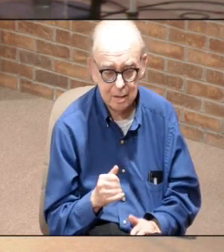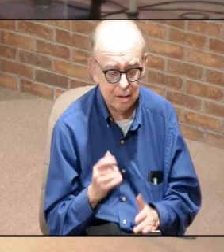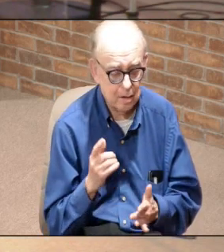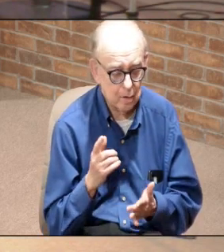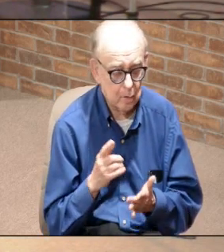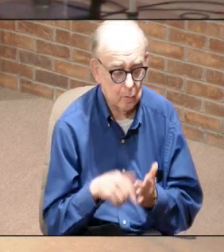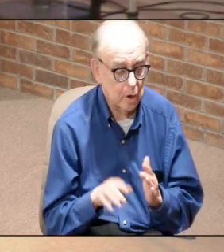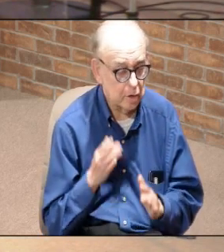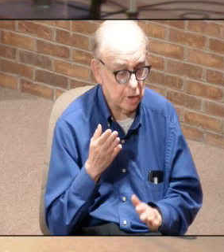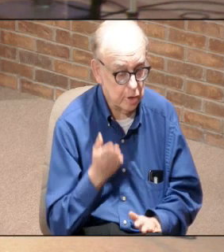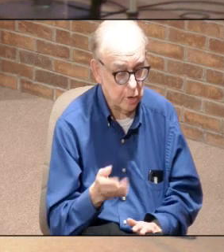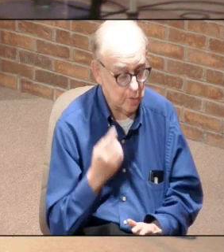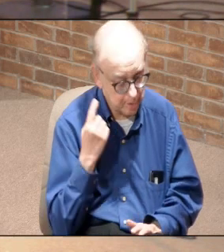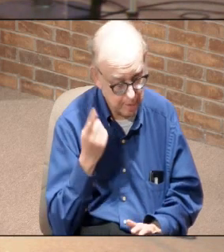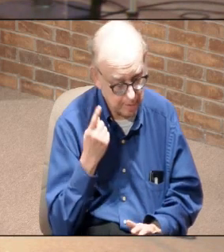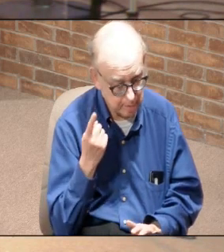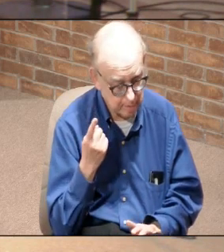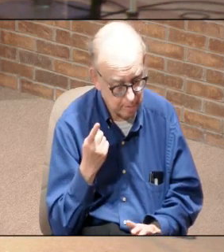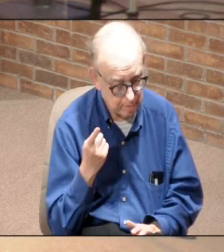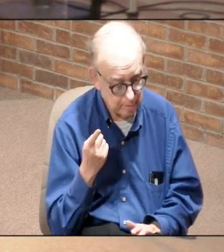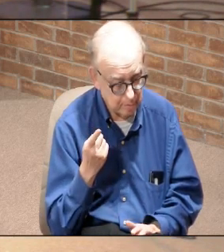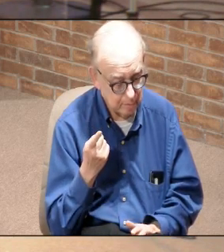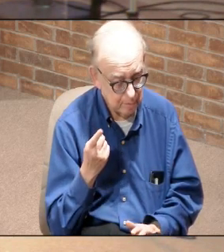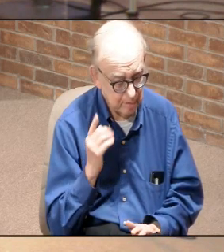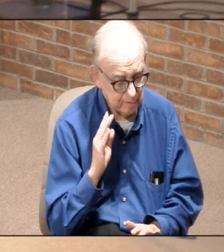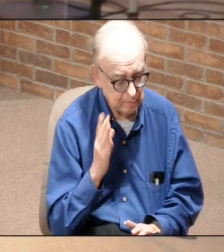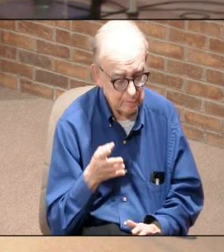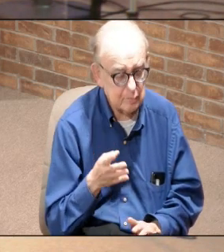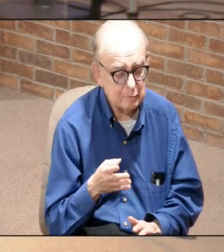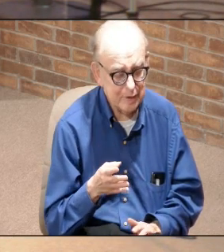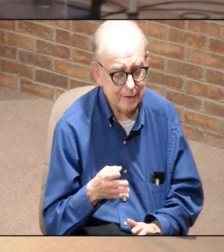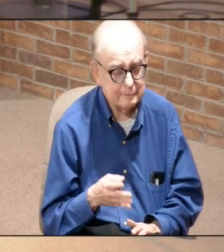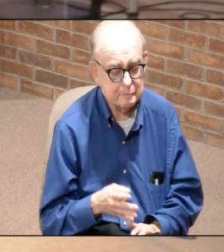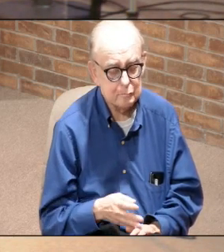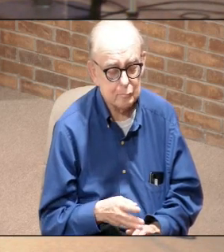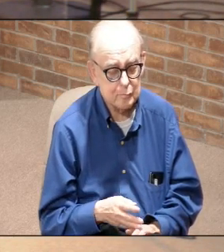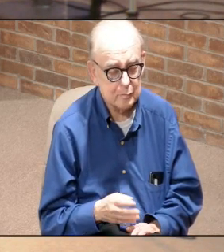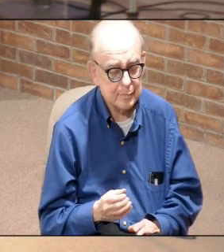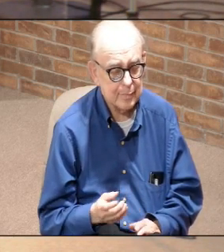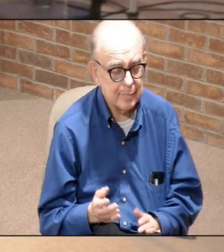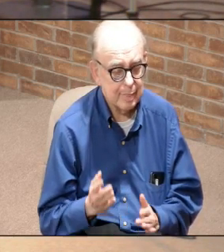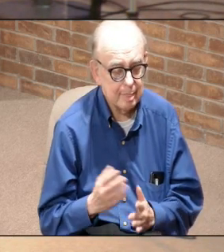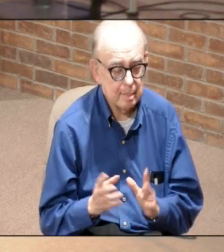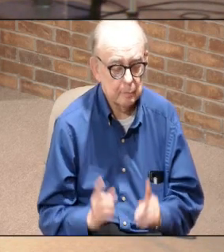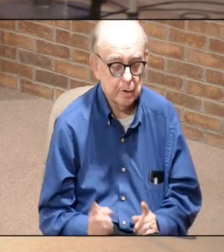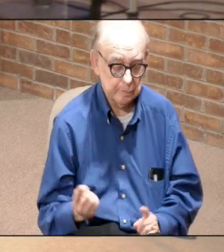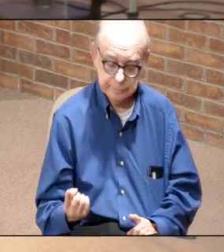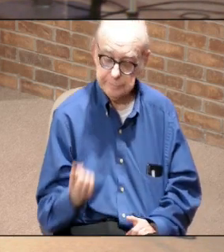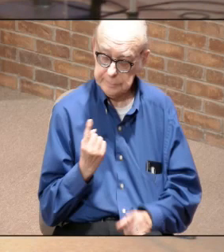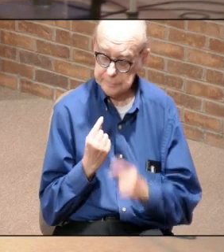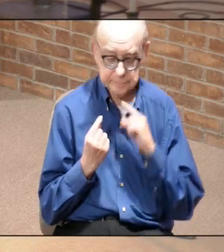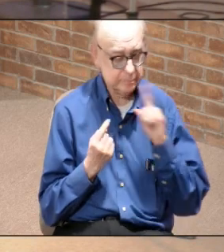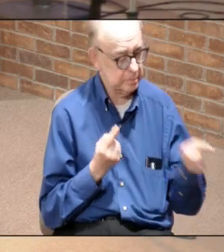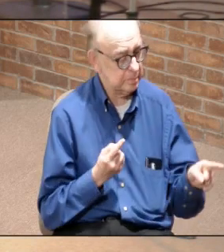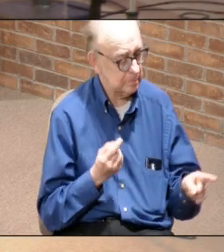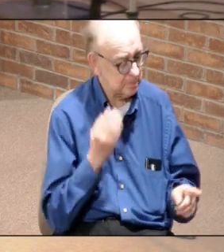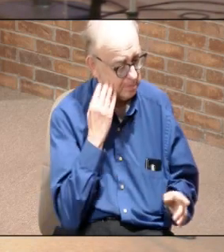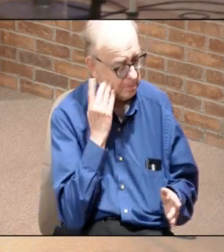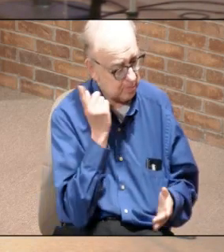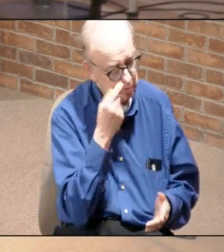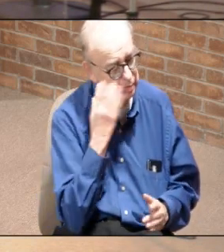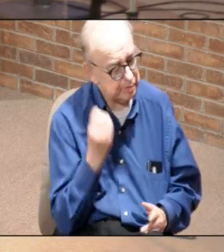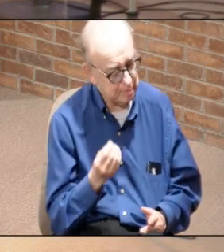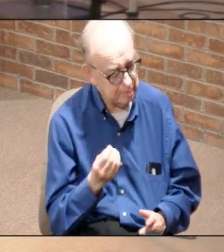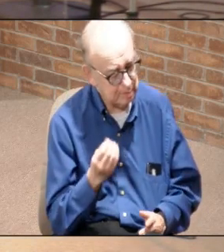what you thought it was going to be like. And someone comes up to you and says, well, I know what you're